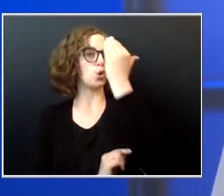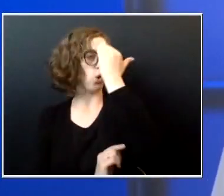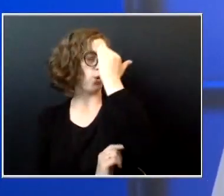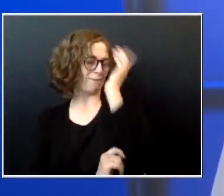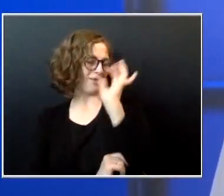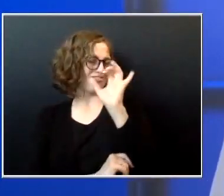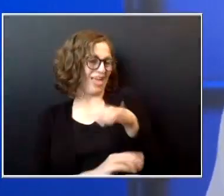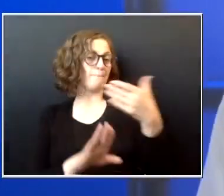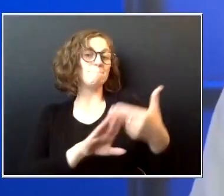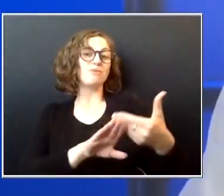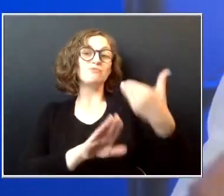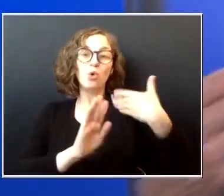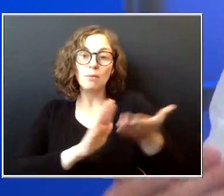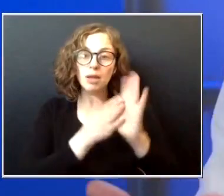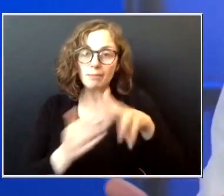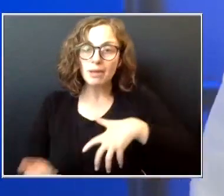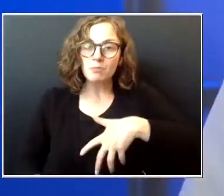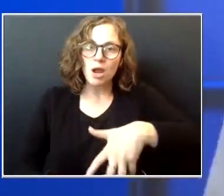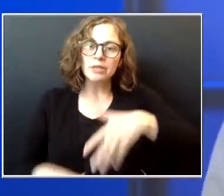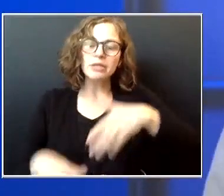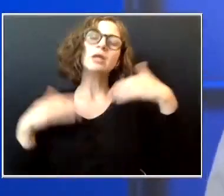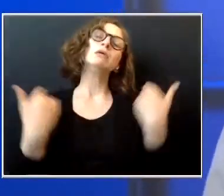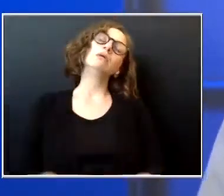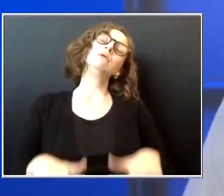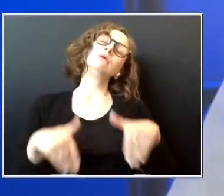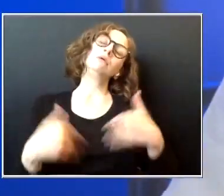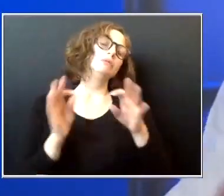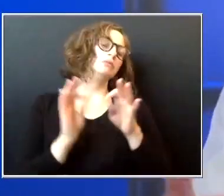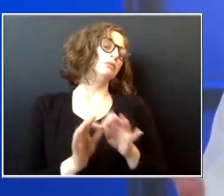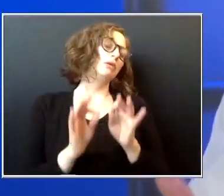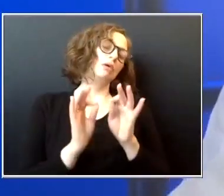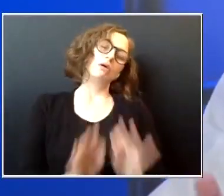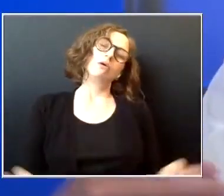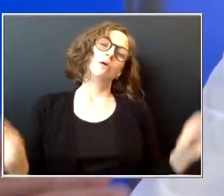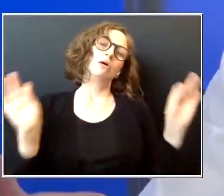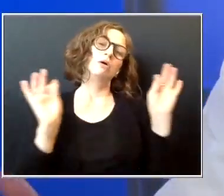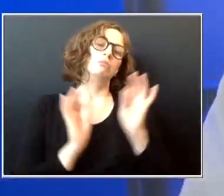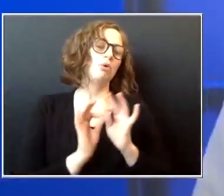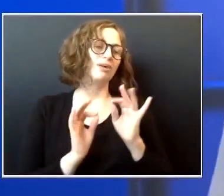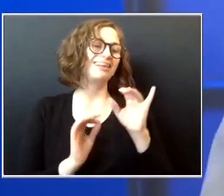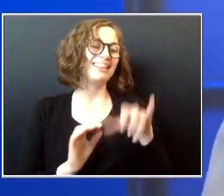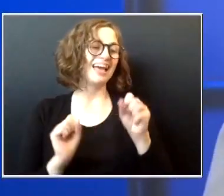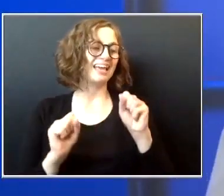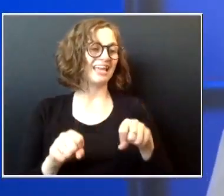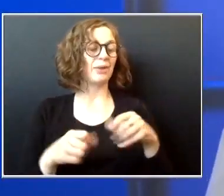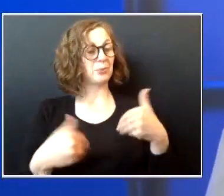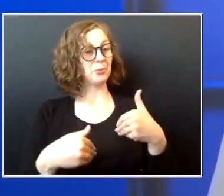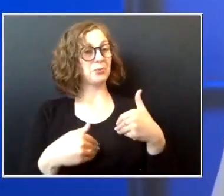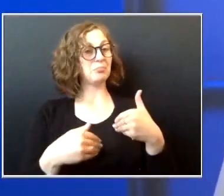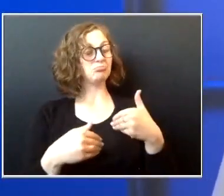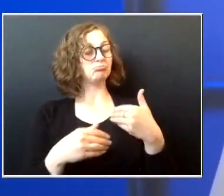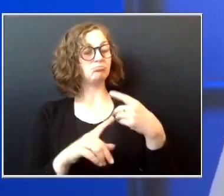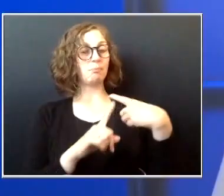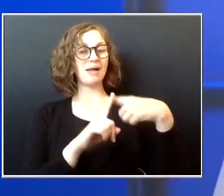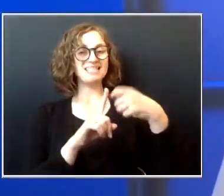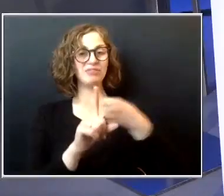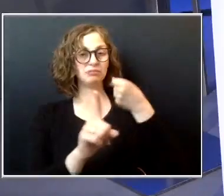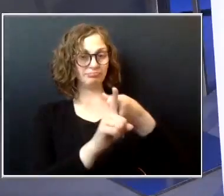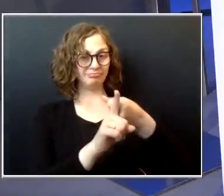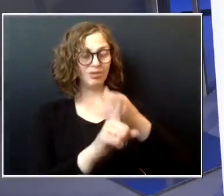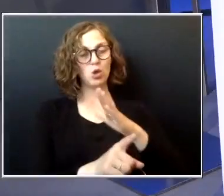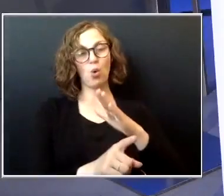coming in and being pregnant can have a significant positive impact on pregnancy outcomes. Dr.